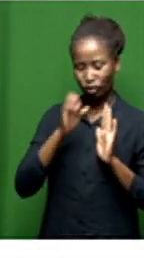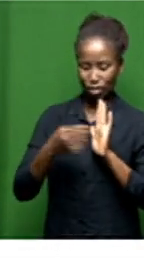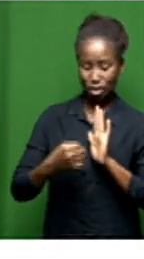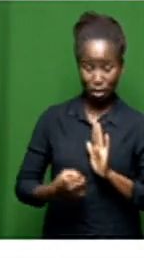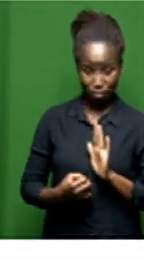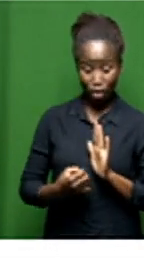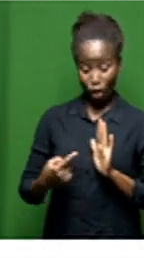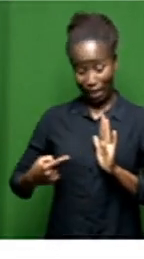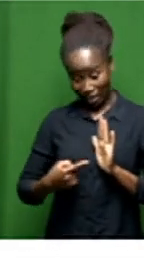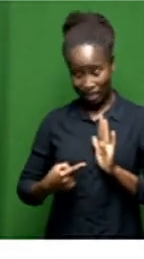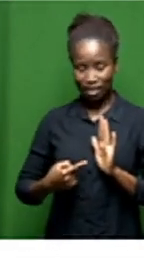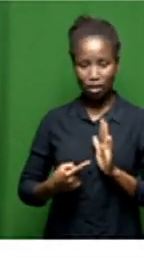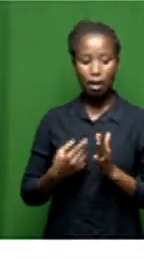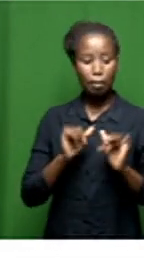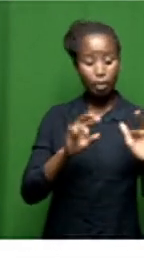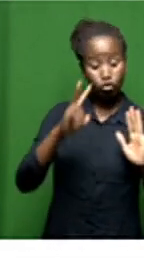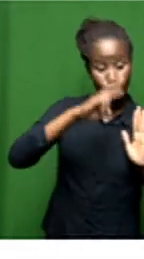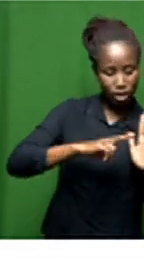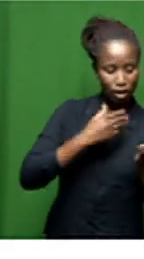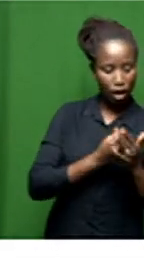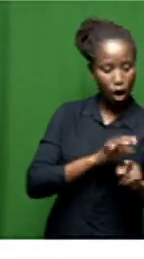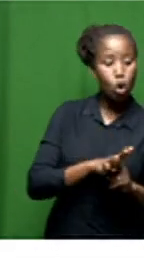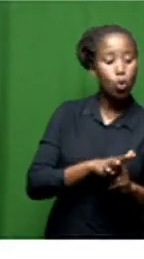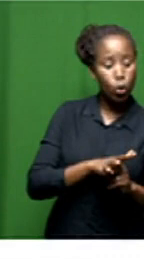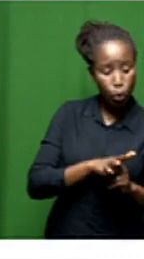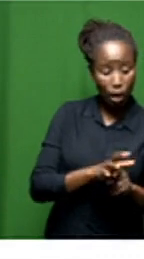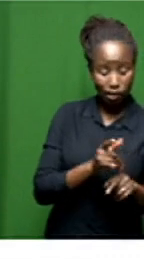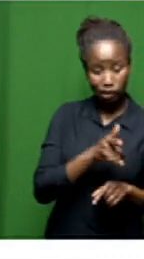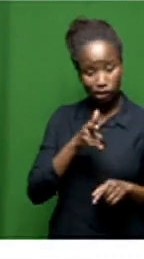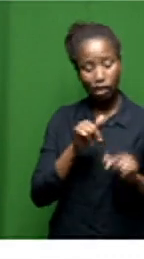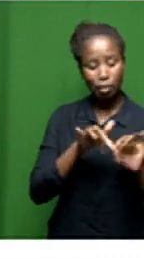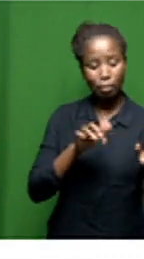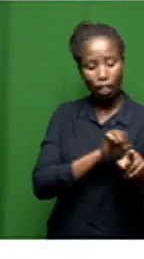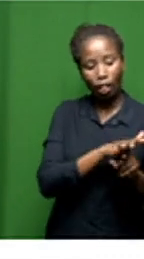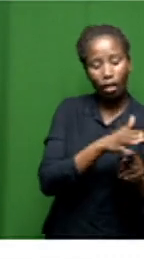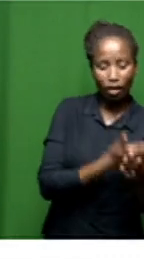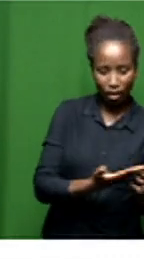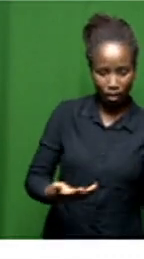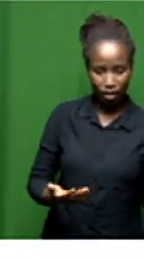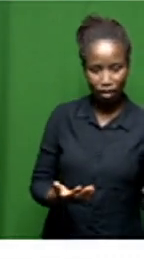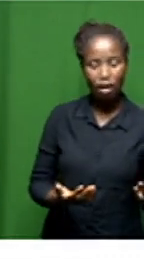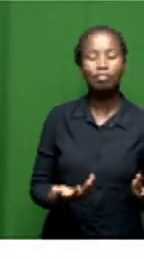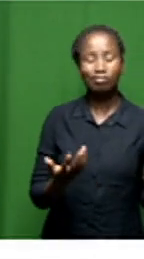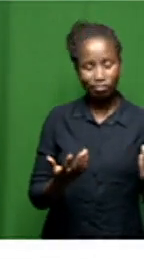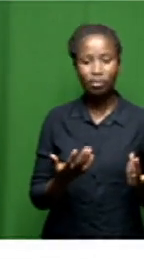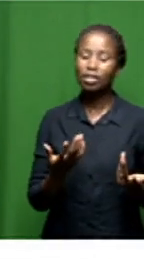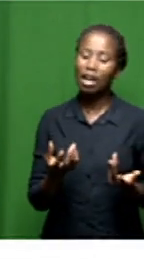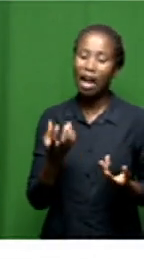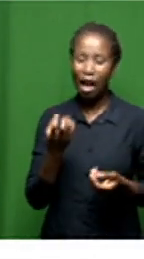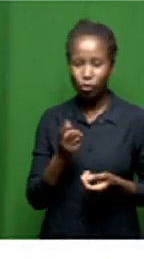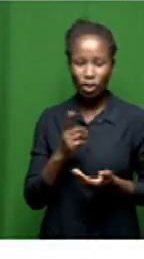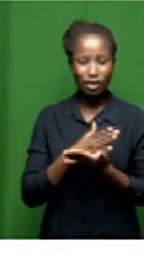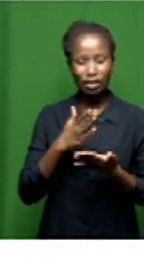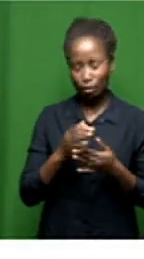that influences. So as much as you put as many efforts, they will always be diluted by a very strong social